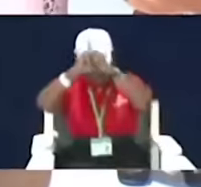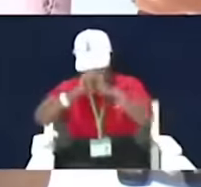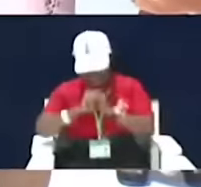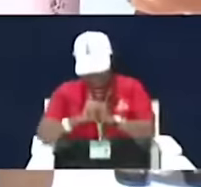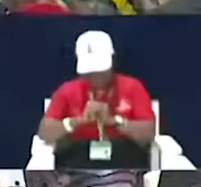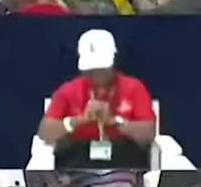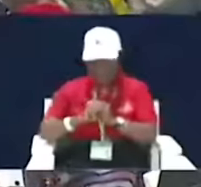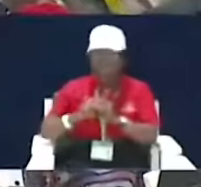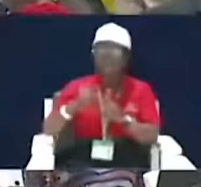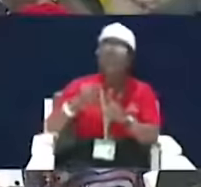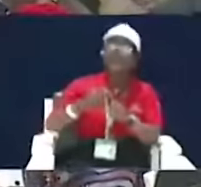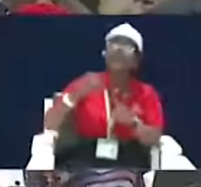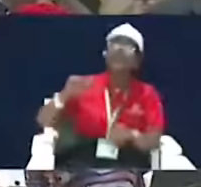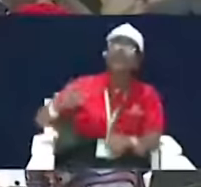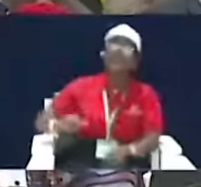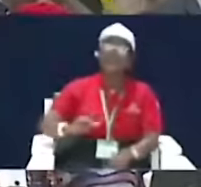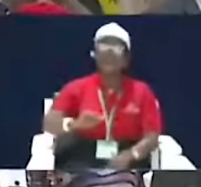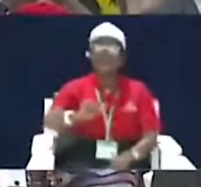Adoration.